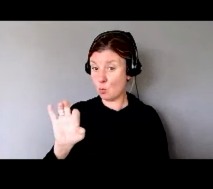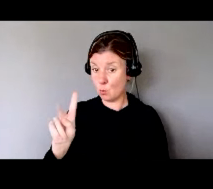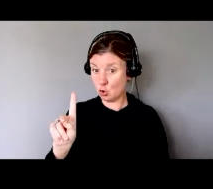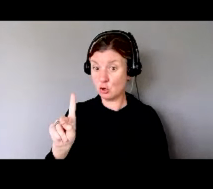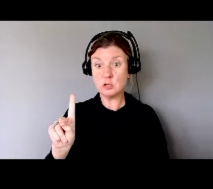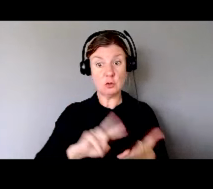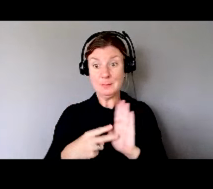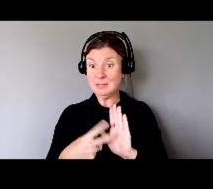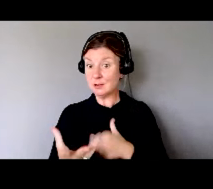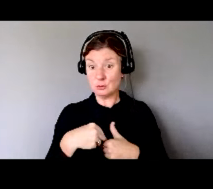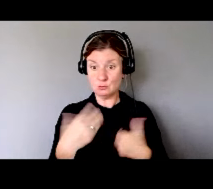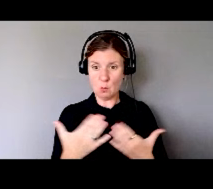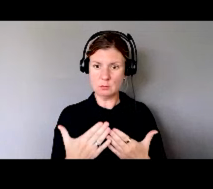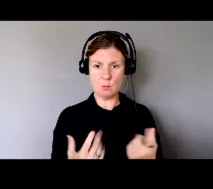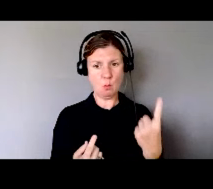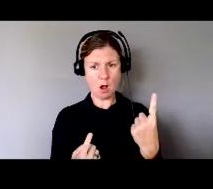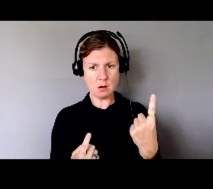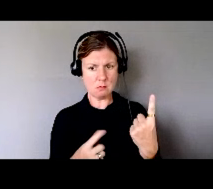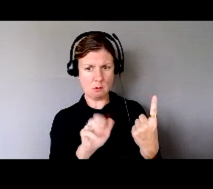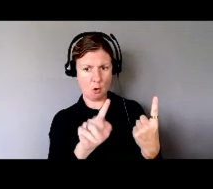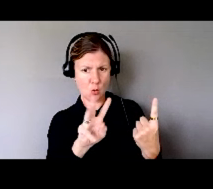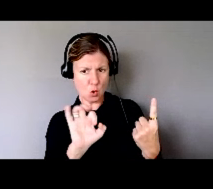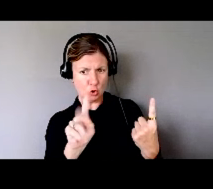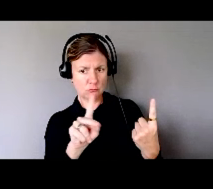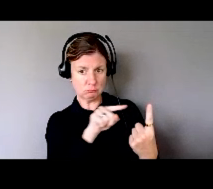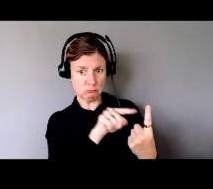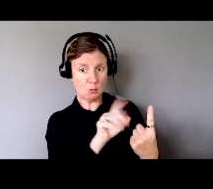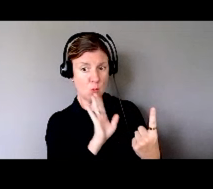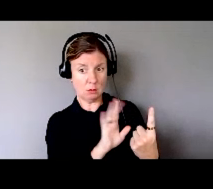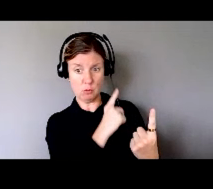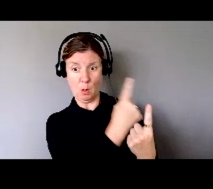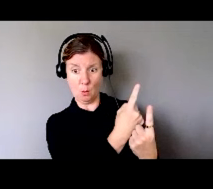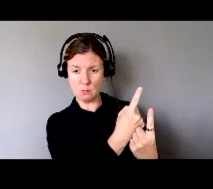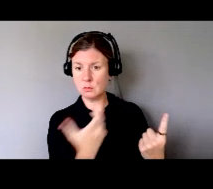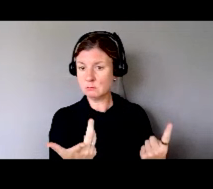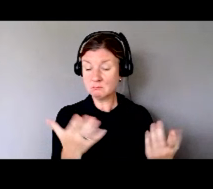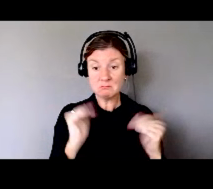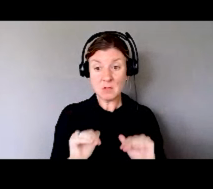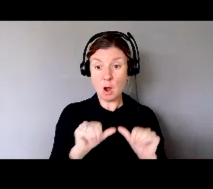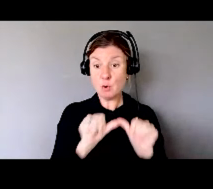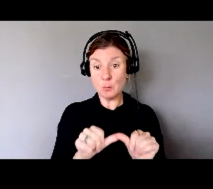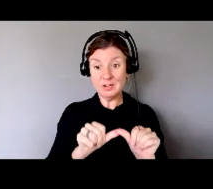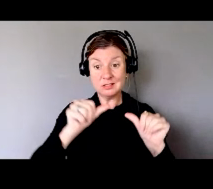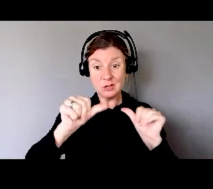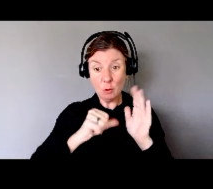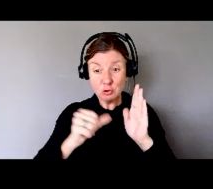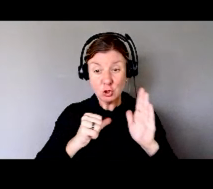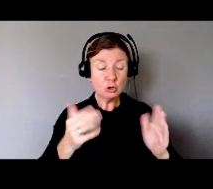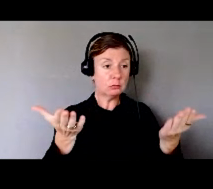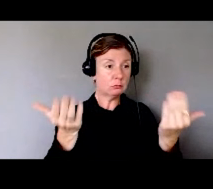to, standalone artwork, permanent sculpture, functional artworks, and